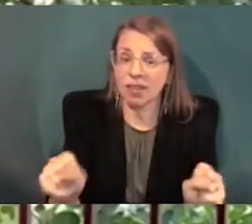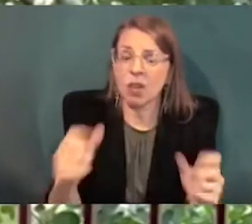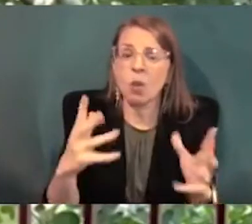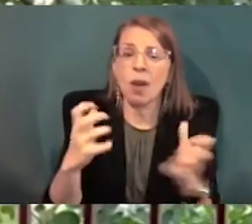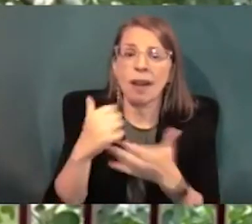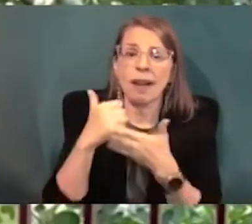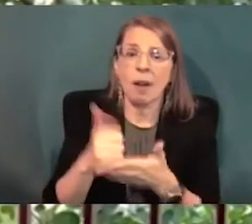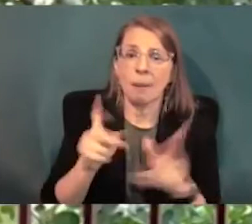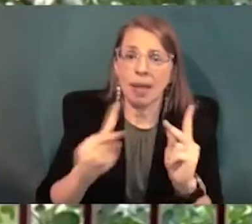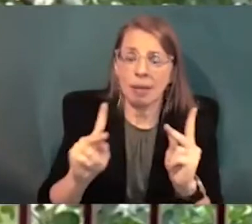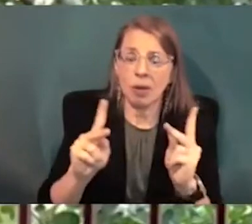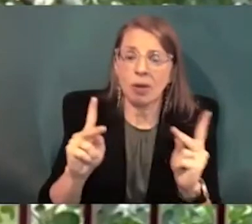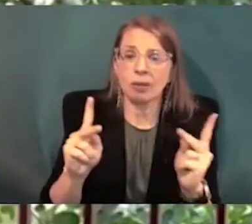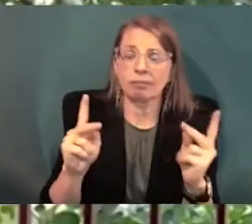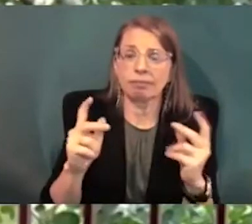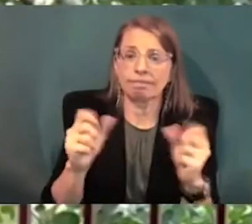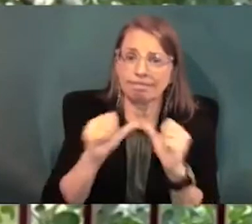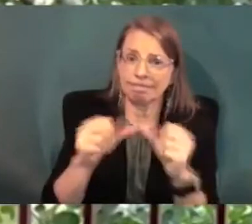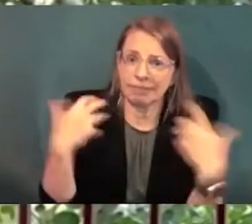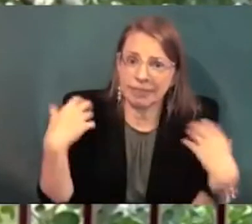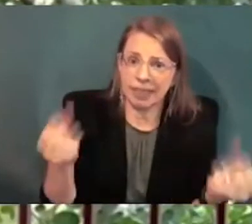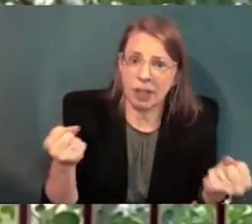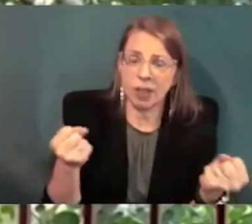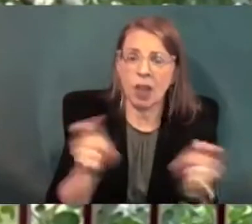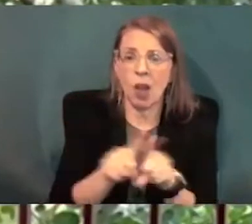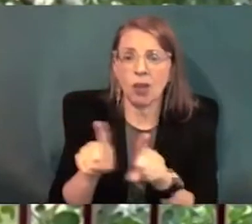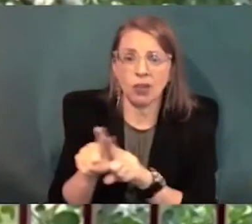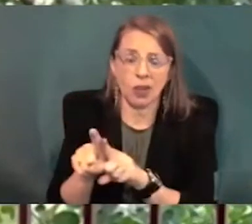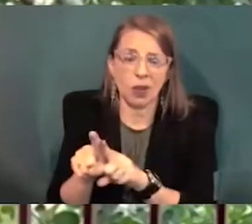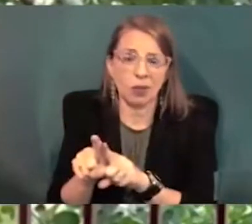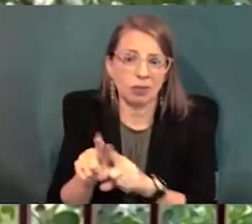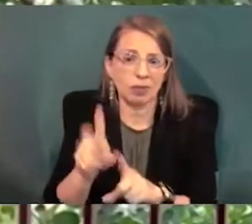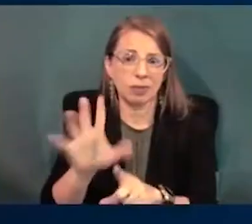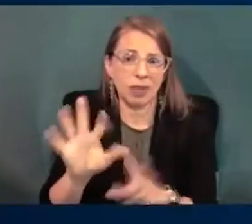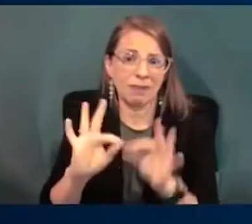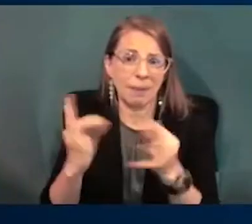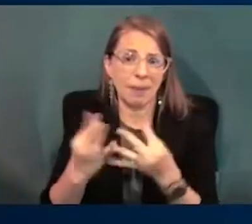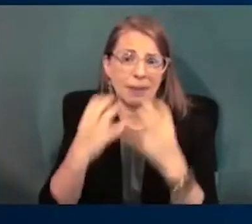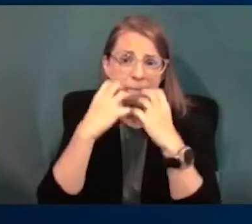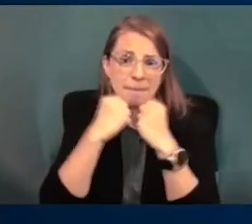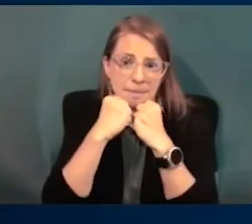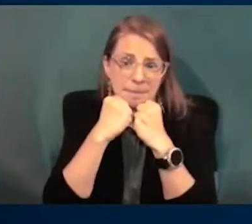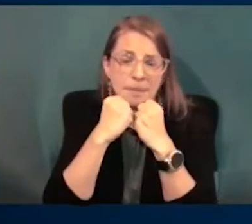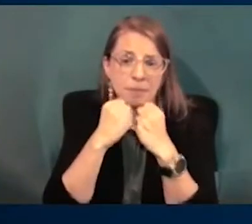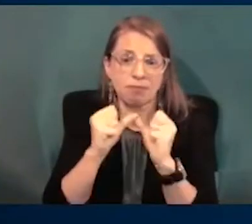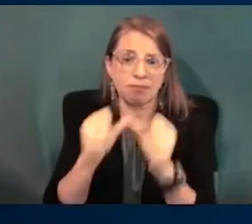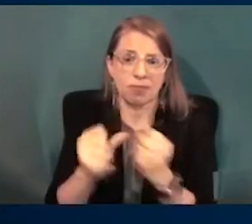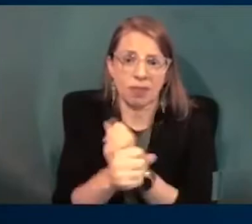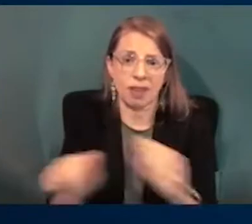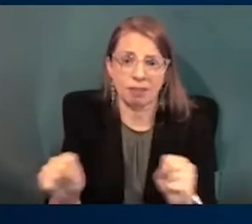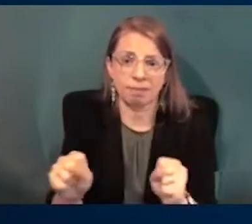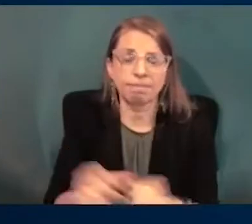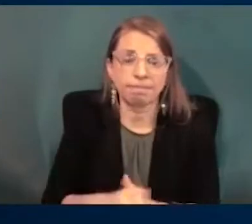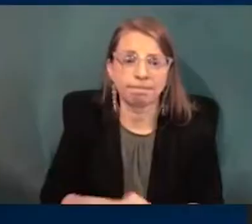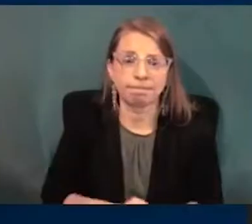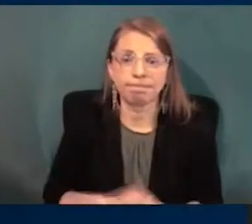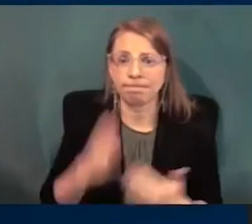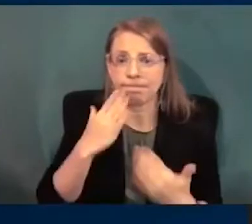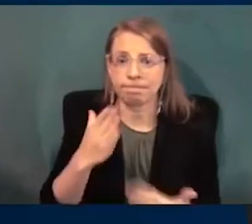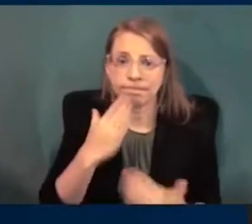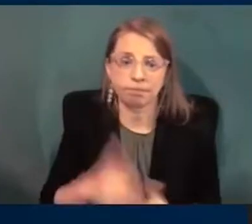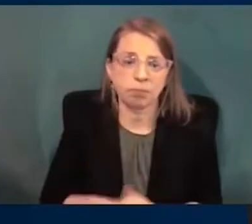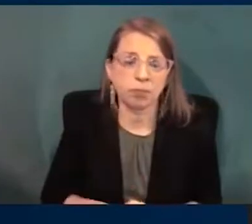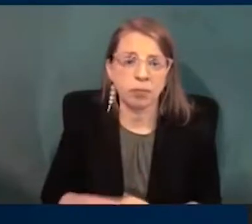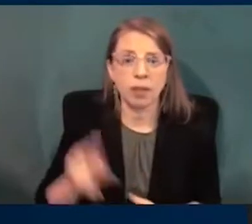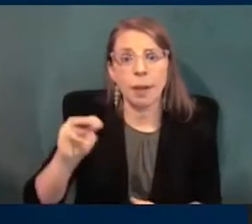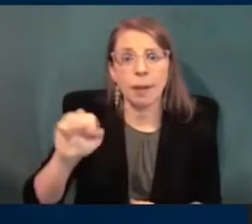healthy, and keep their loved ones and themselves healthy. Yeah, I think well said. Thank you. Megan wants to